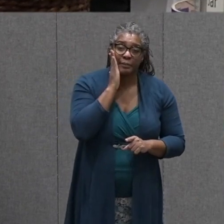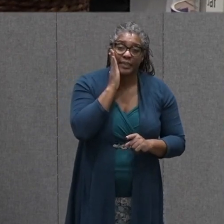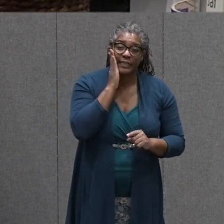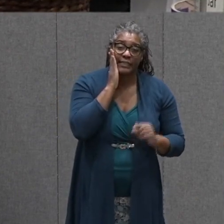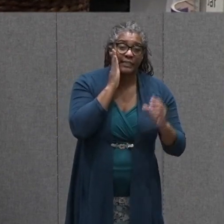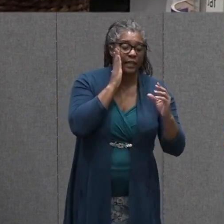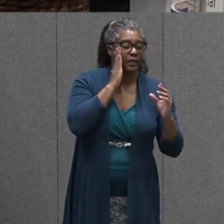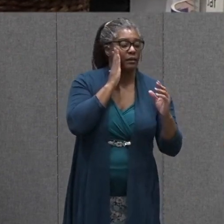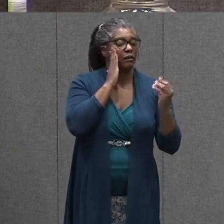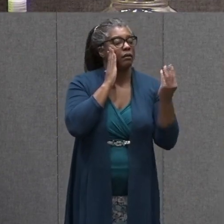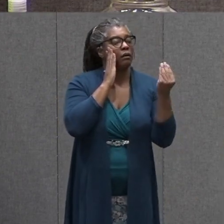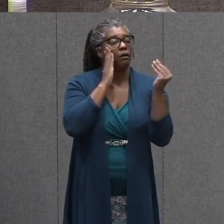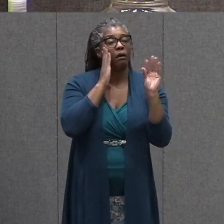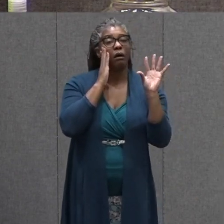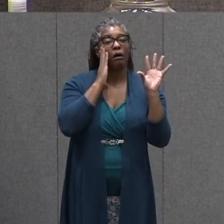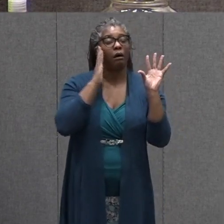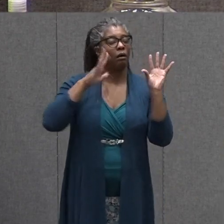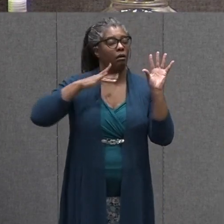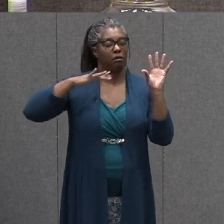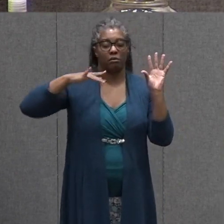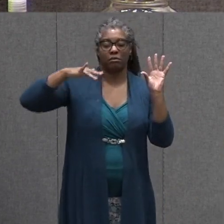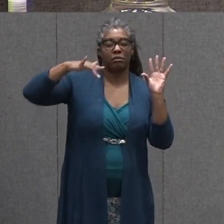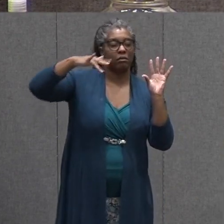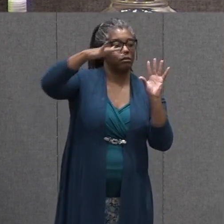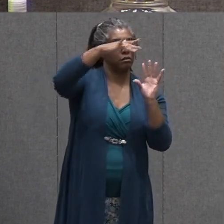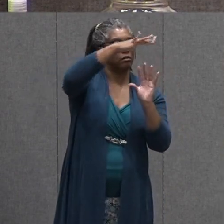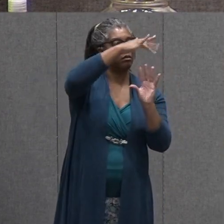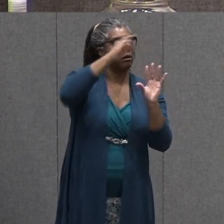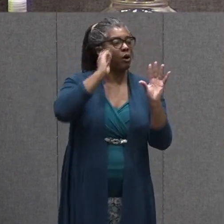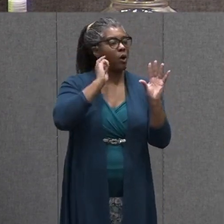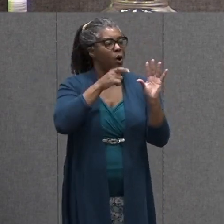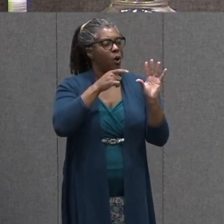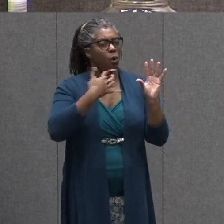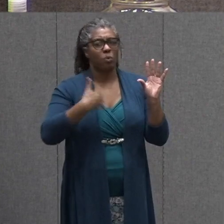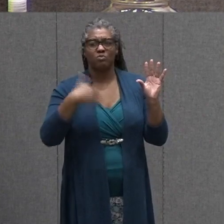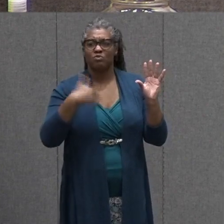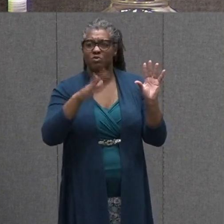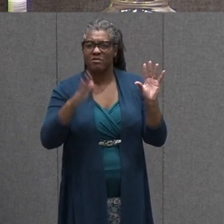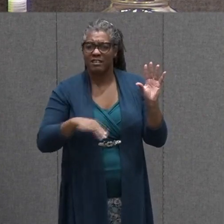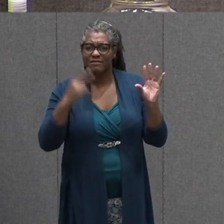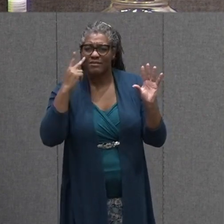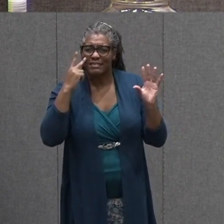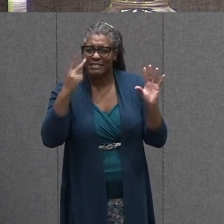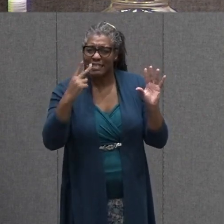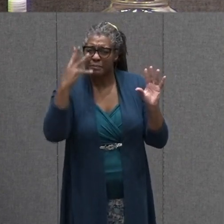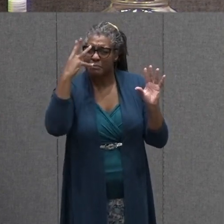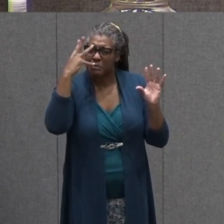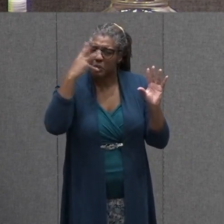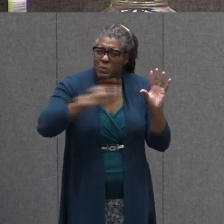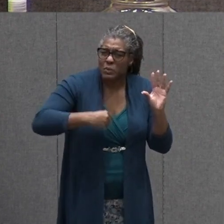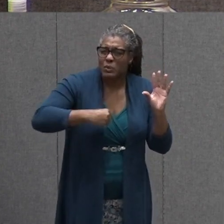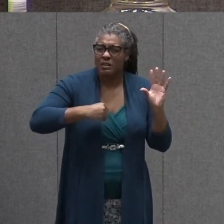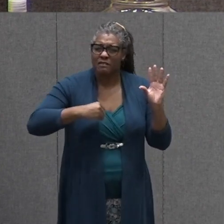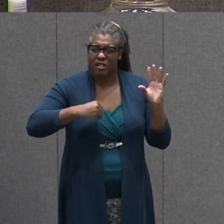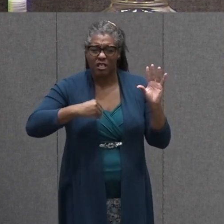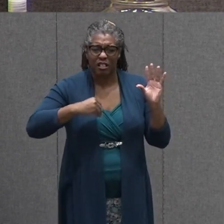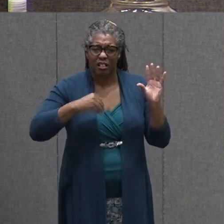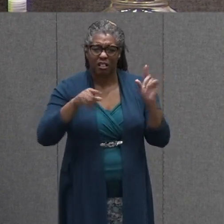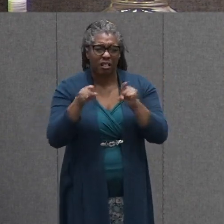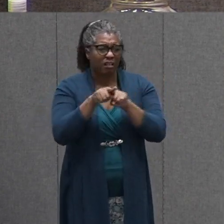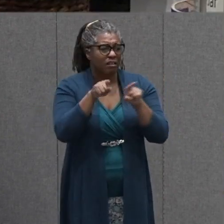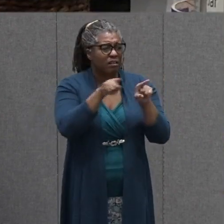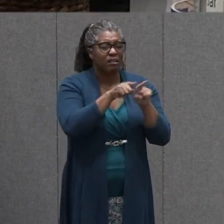W-I-N-T-E-R. But you probably knew that already. Let's go down to the bottom and write spring. I'd love